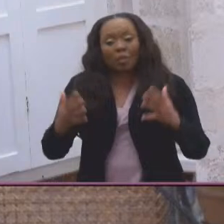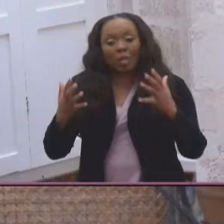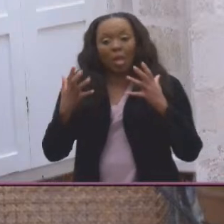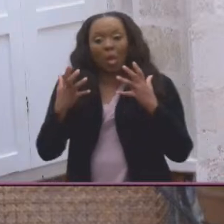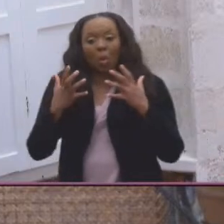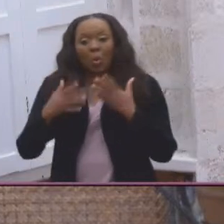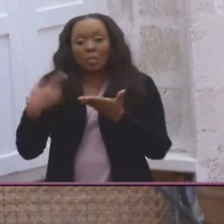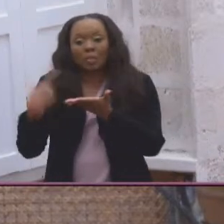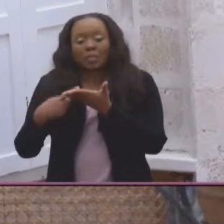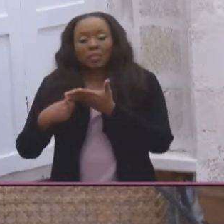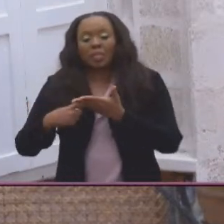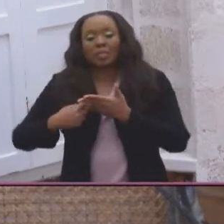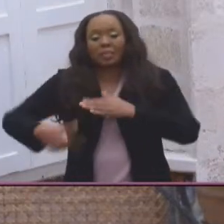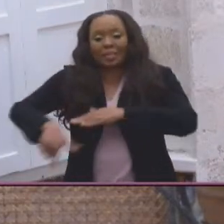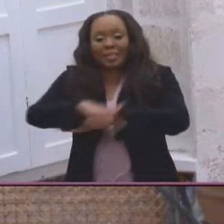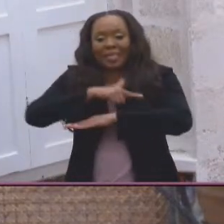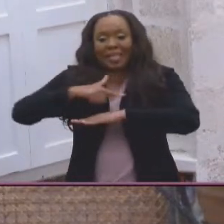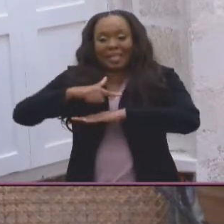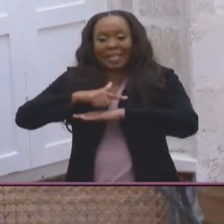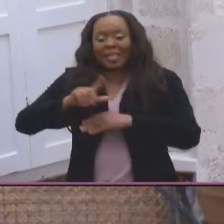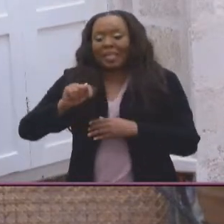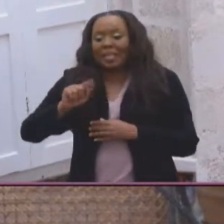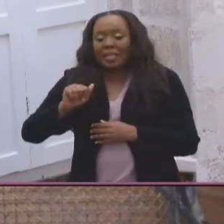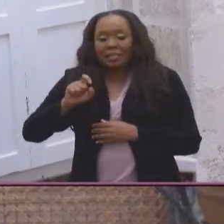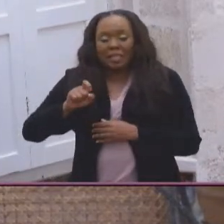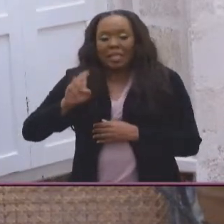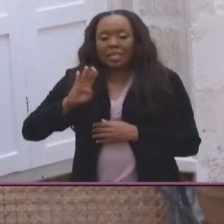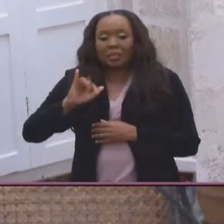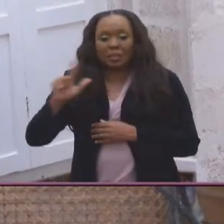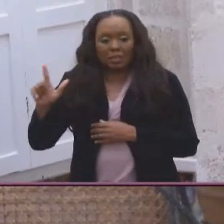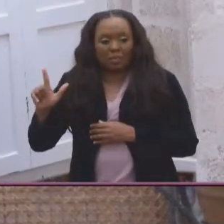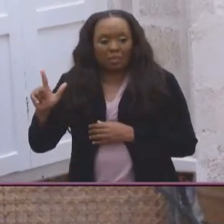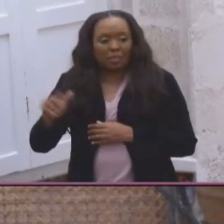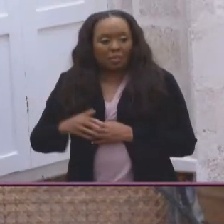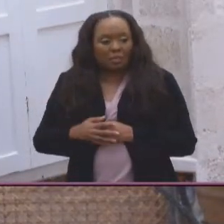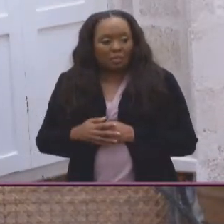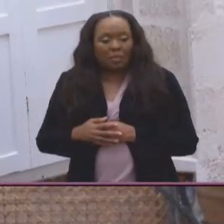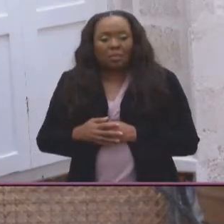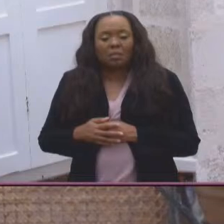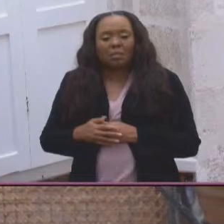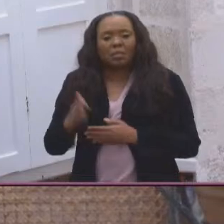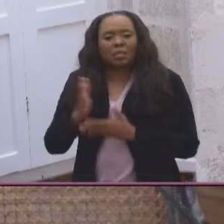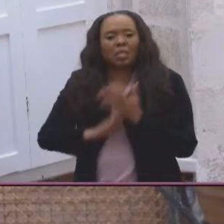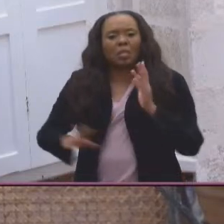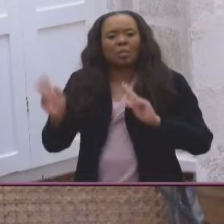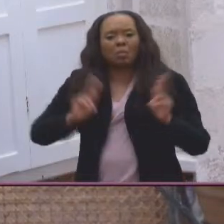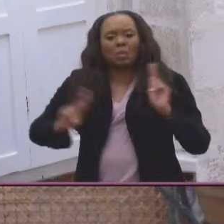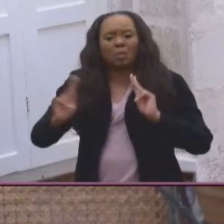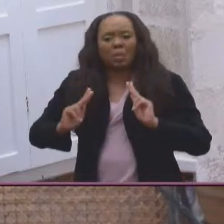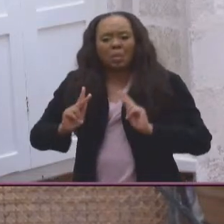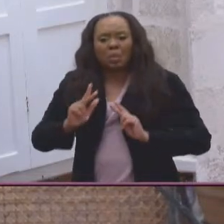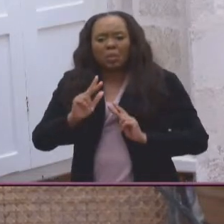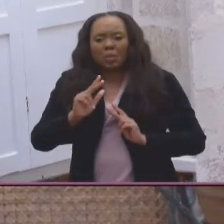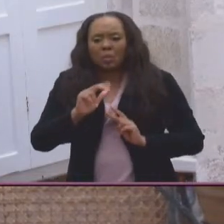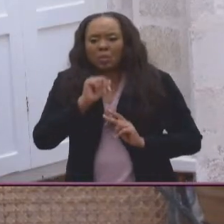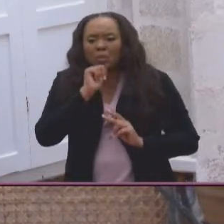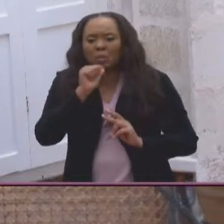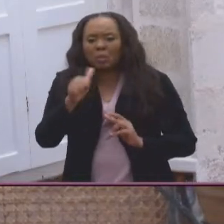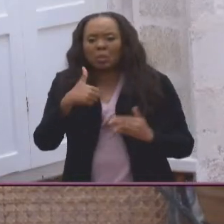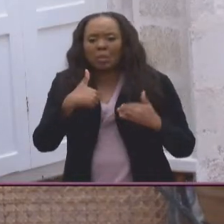but they should still make some arrangements to clean up the property. But putting this tax onto